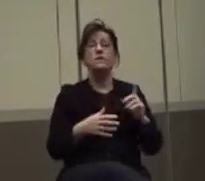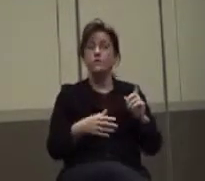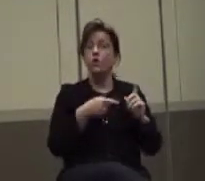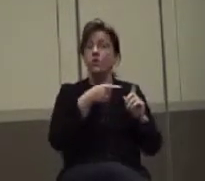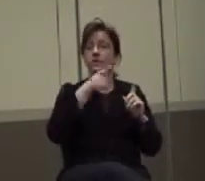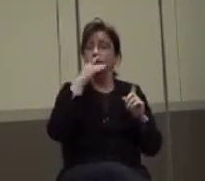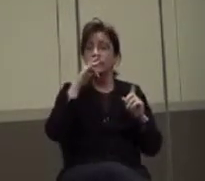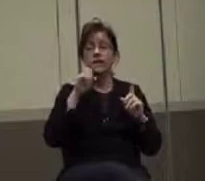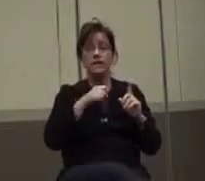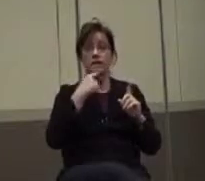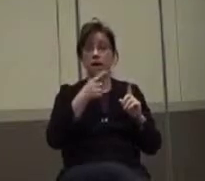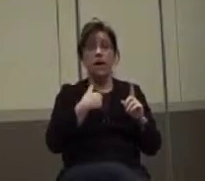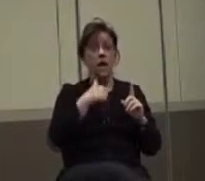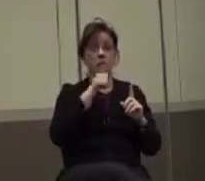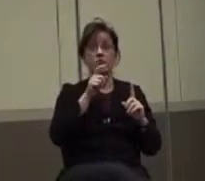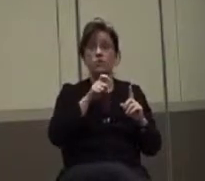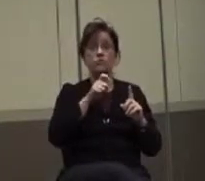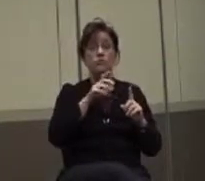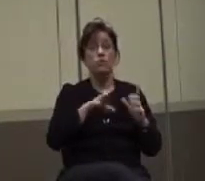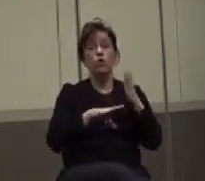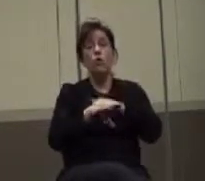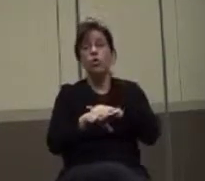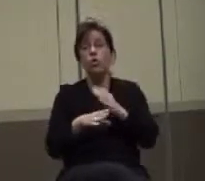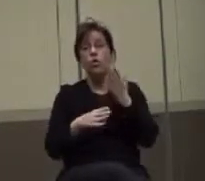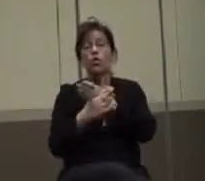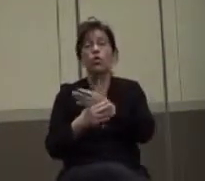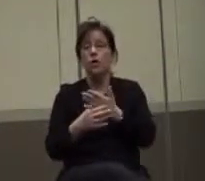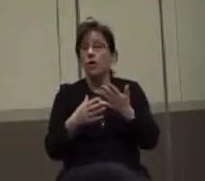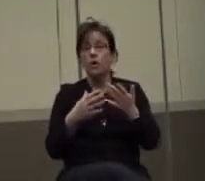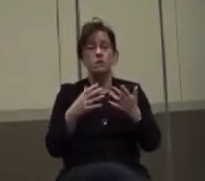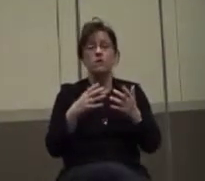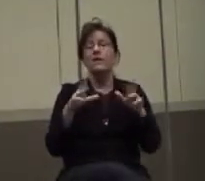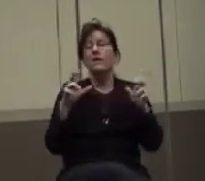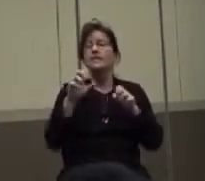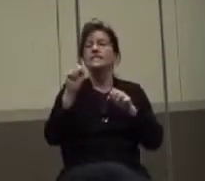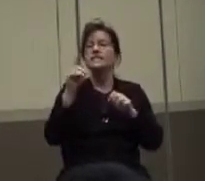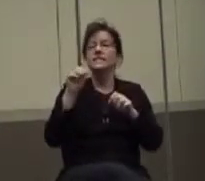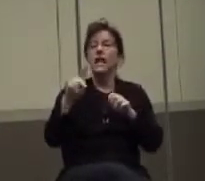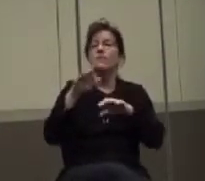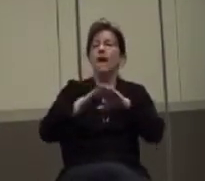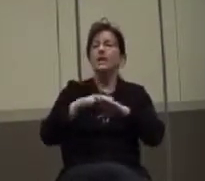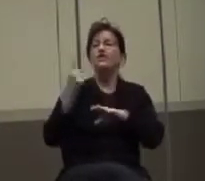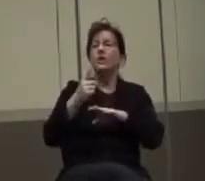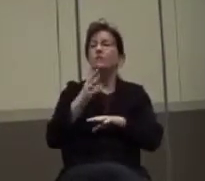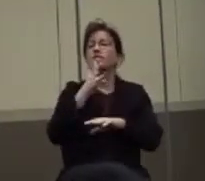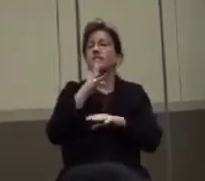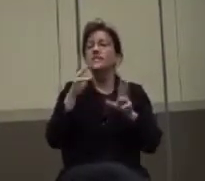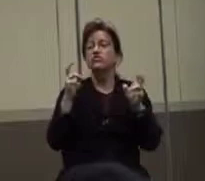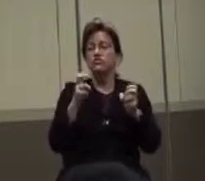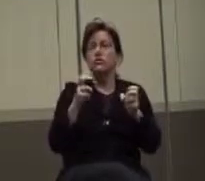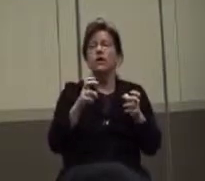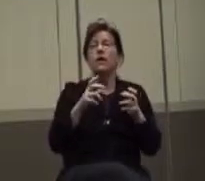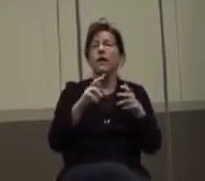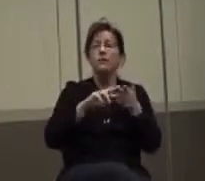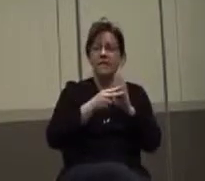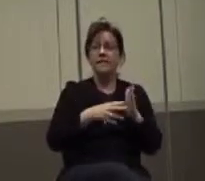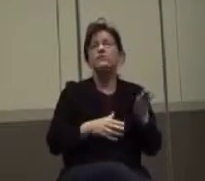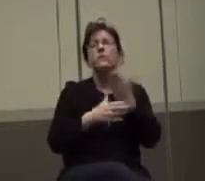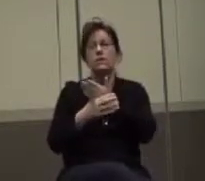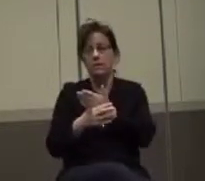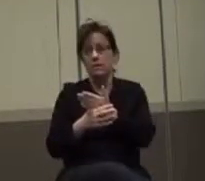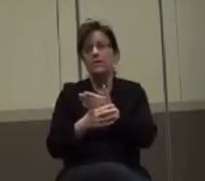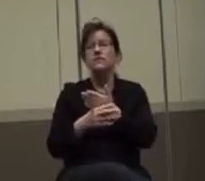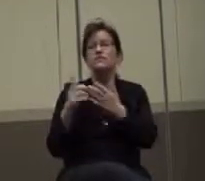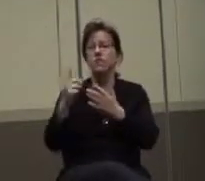step on somebody's speech. I can even tell you what that means. I just can't do it, right? Because when an idea comes in my head, it goes out my mouth.